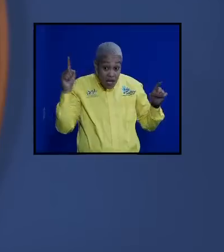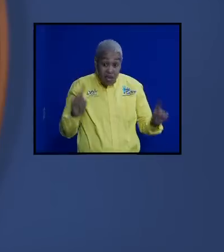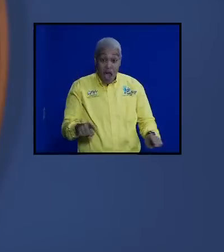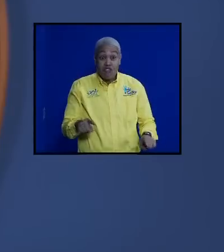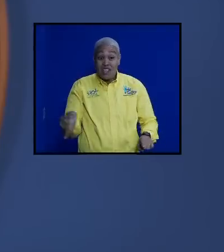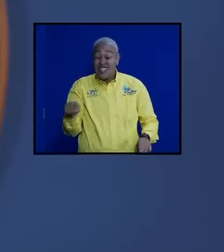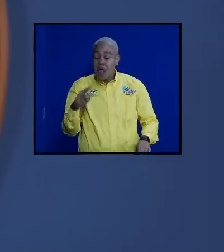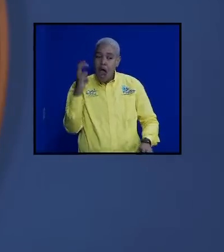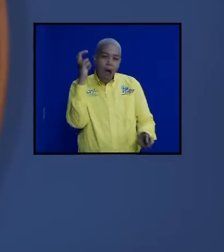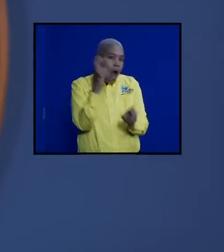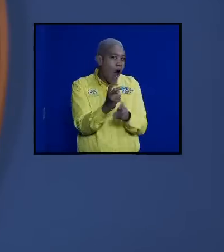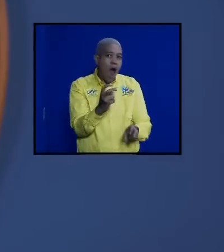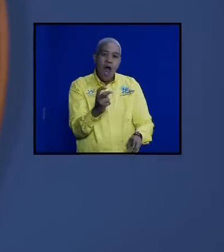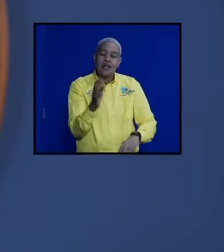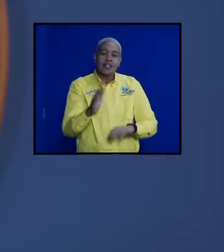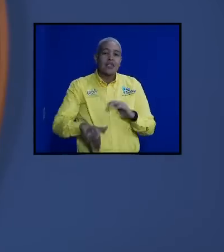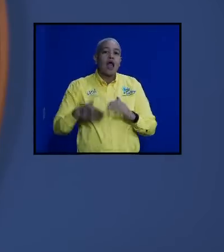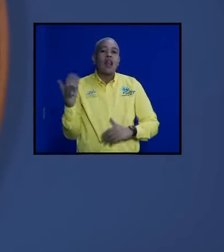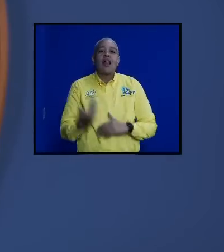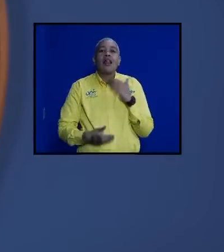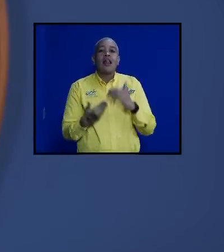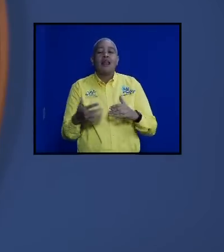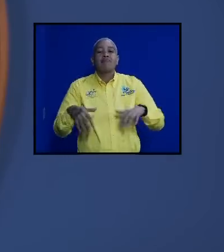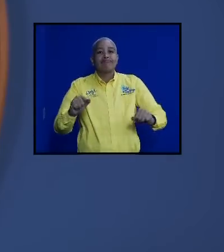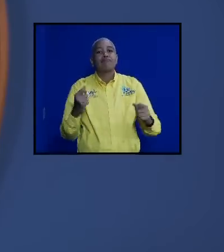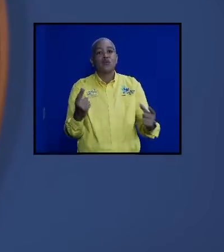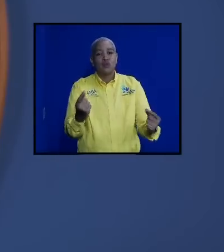to build than to get things done.